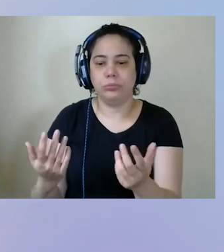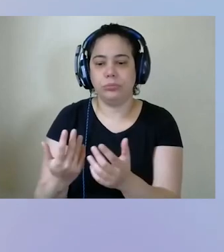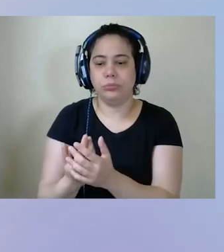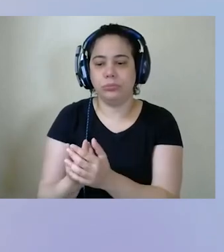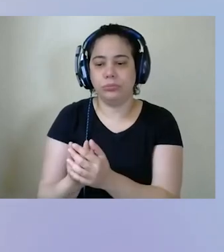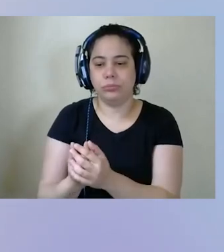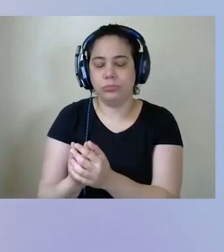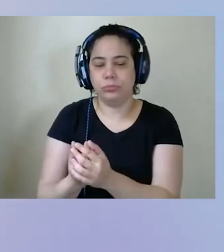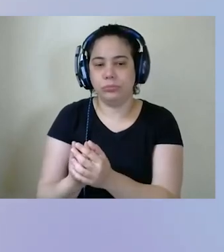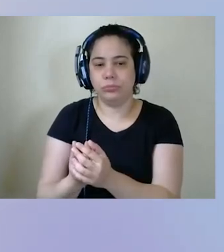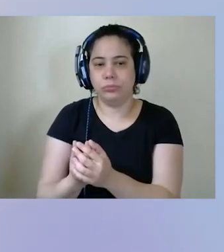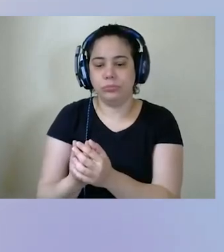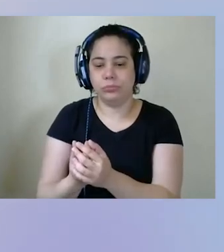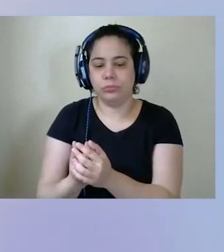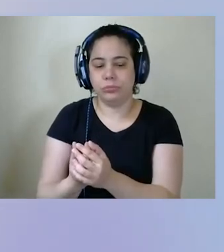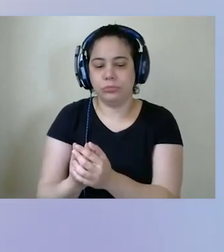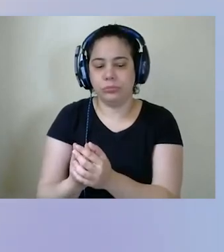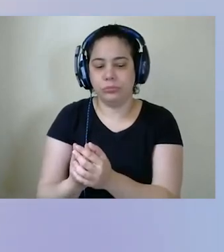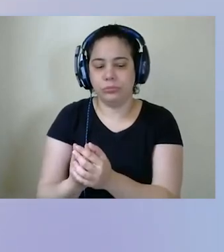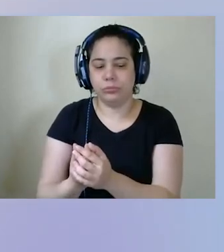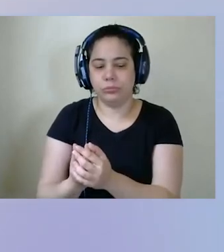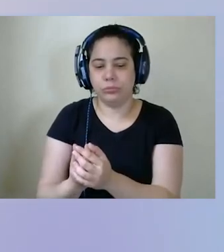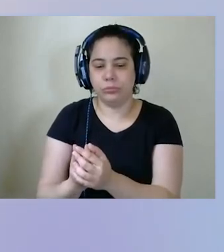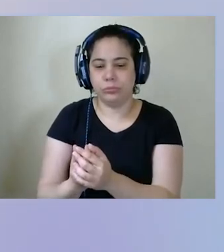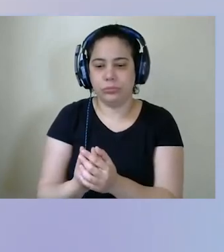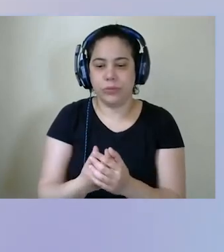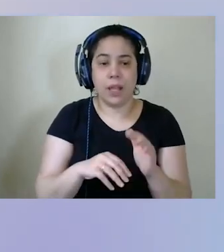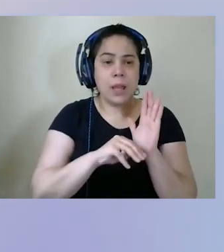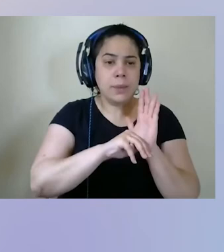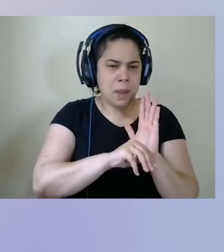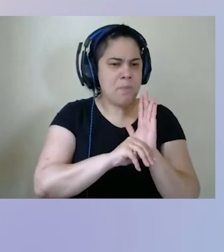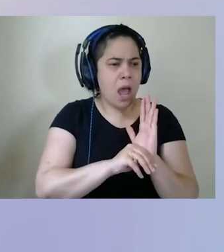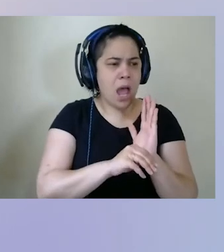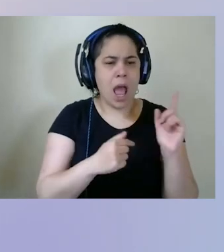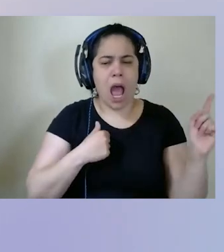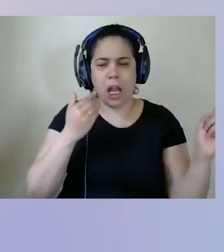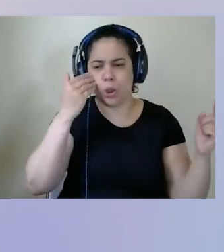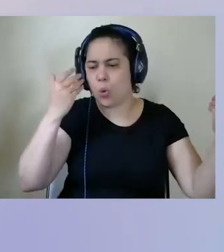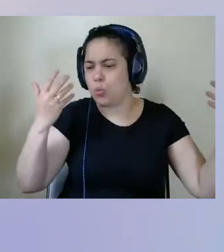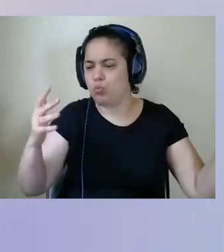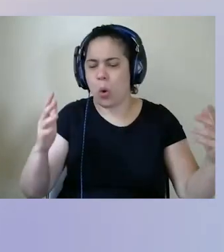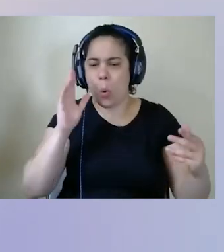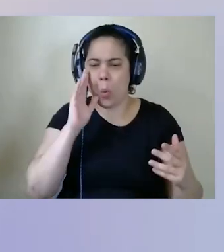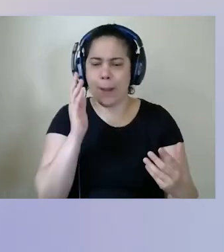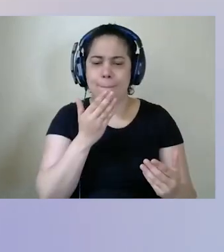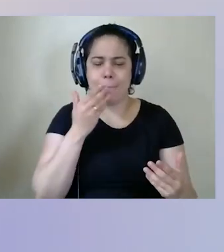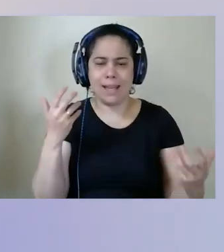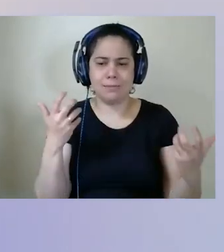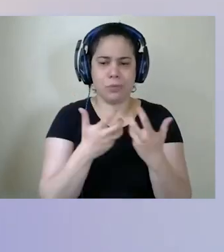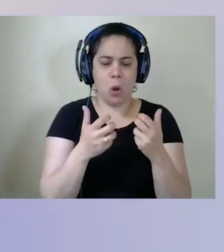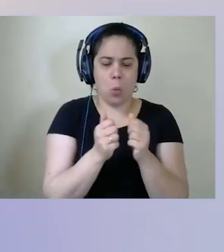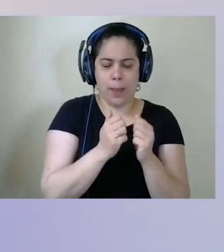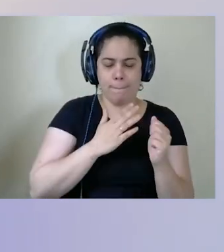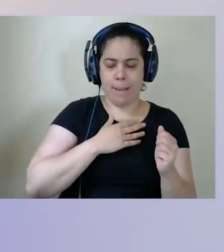The model that was always going to fit the best with my thinking was going to be the arousal